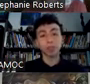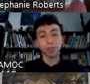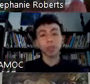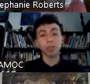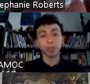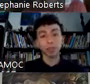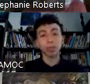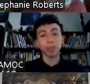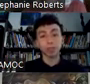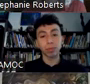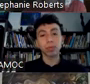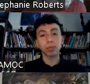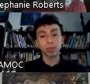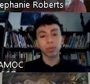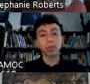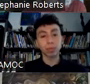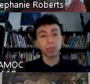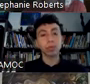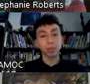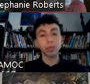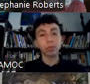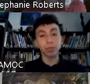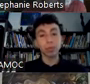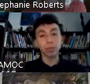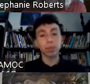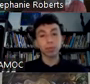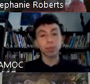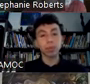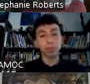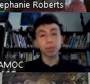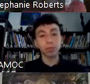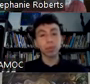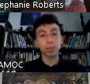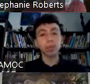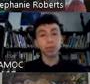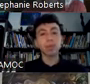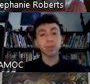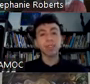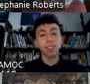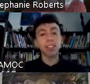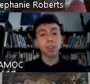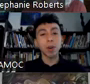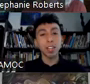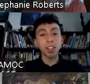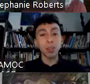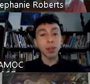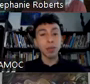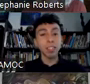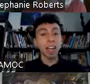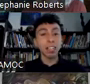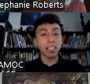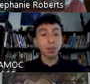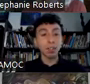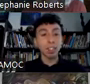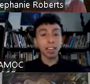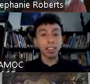have it really look like her, because I know her face and like her features. So yeah. When I saw this one, it